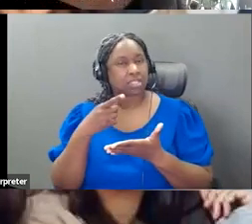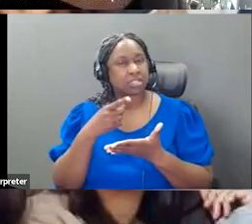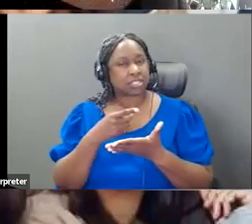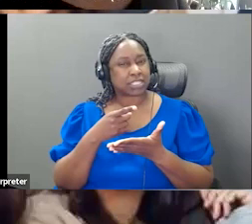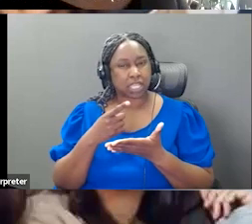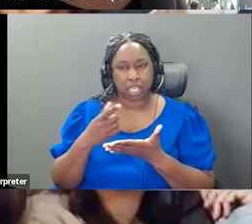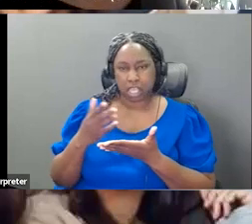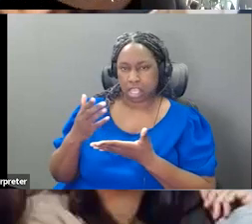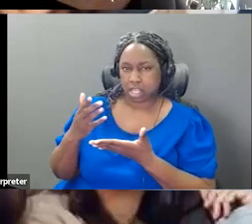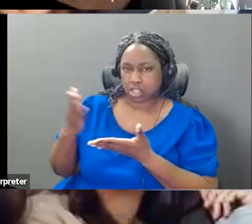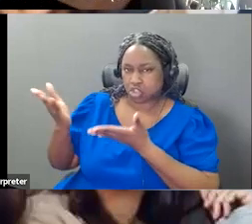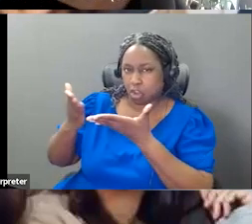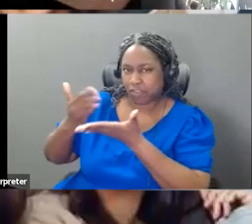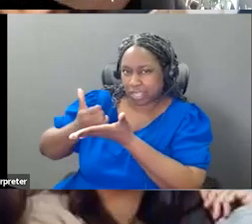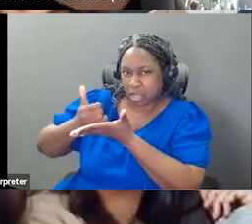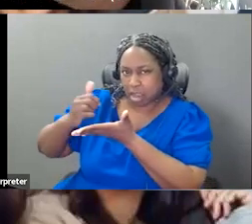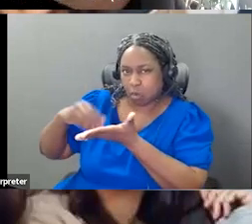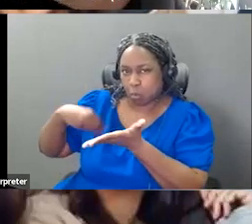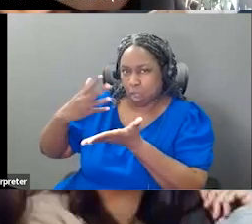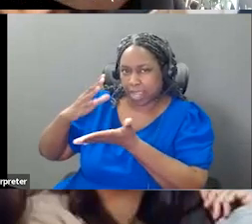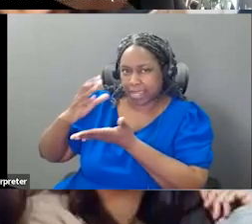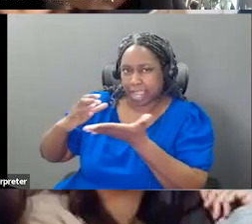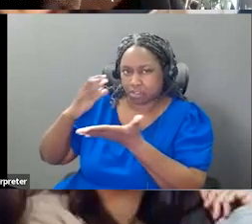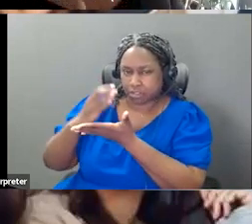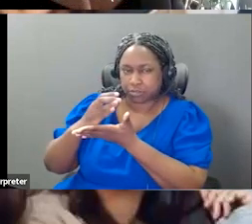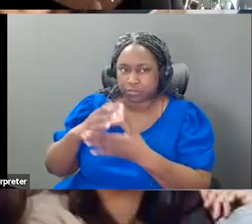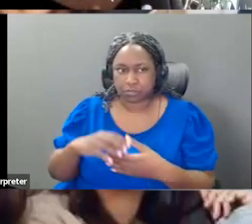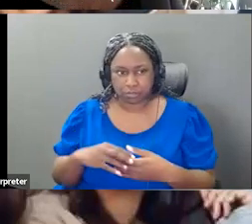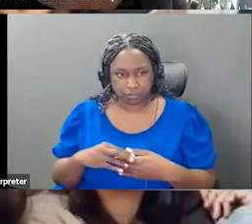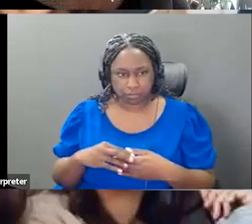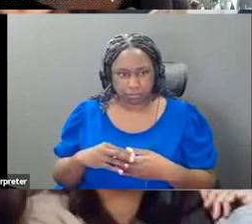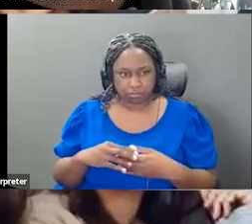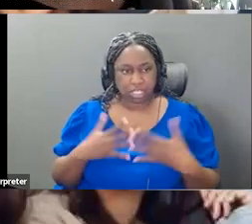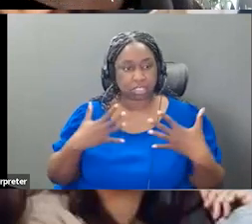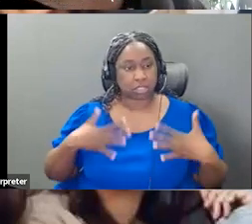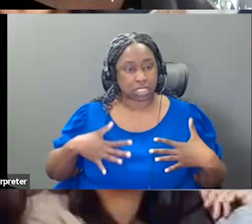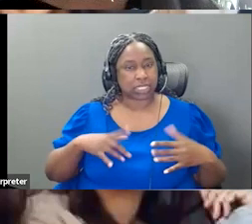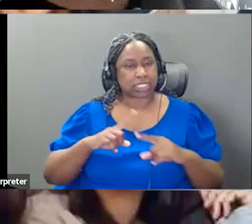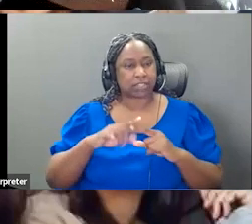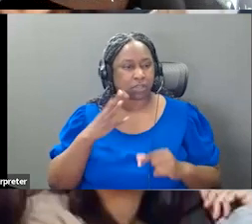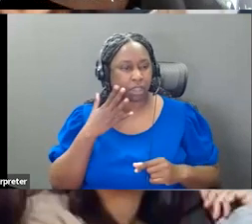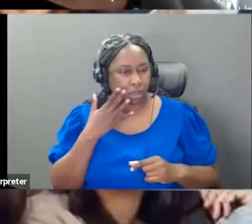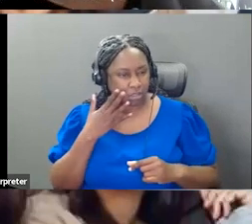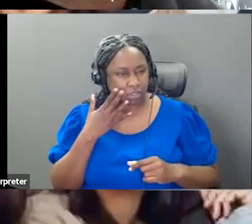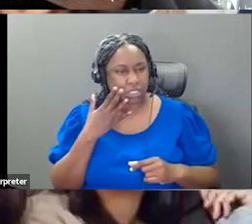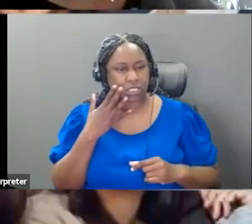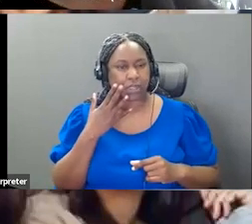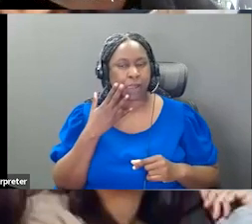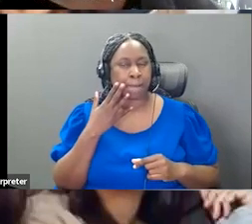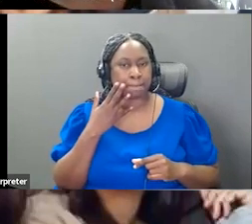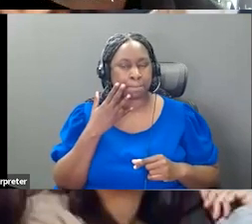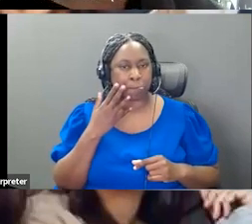white character. And by putting people in, different colors and